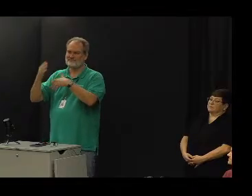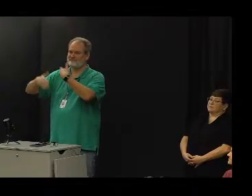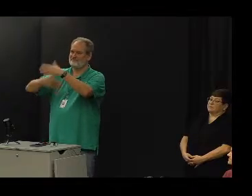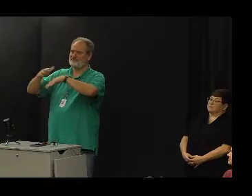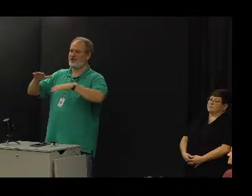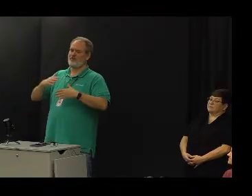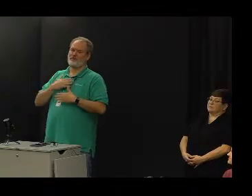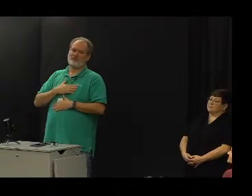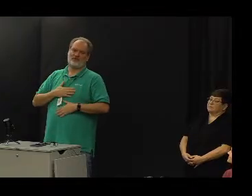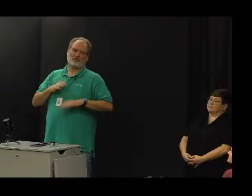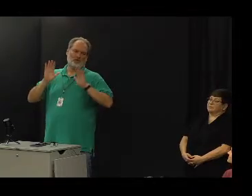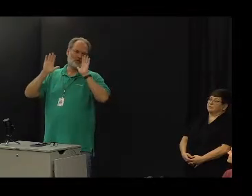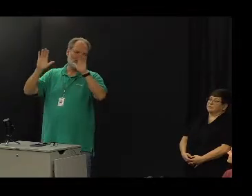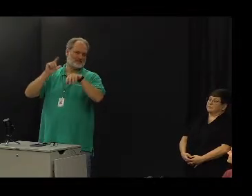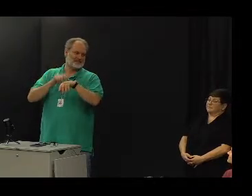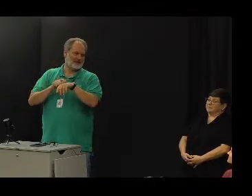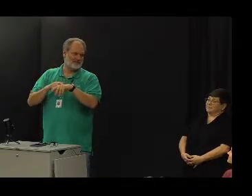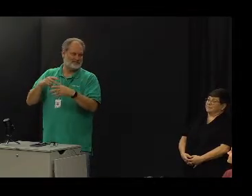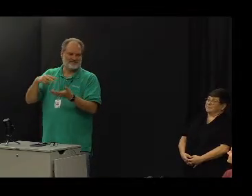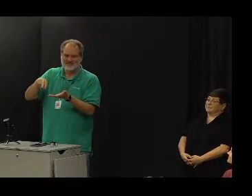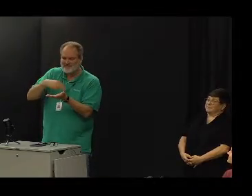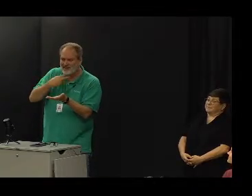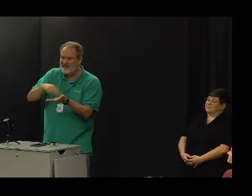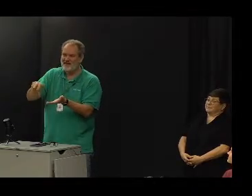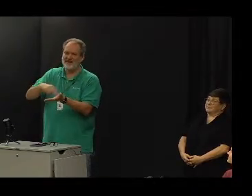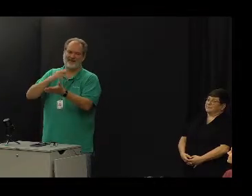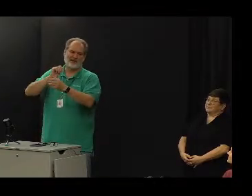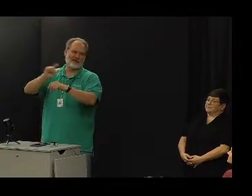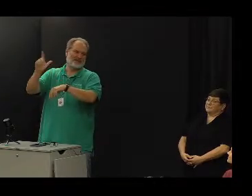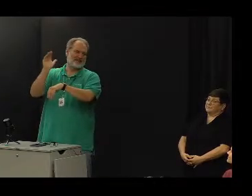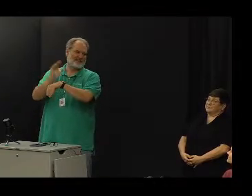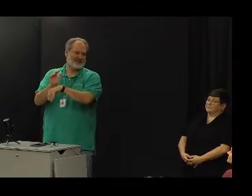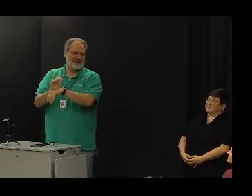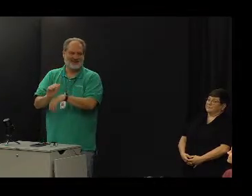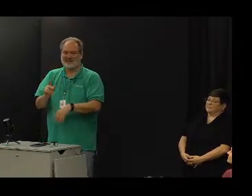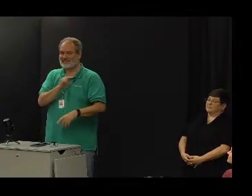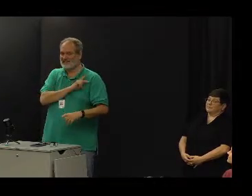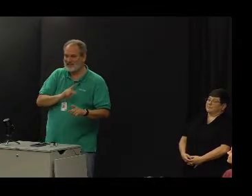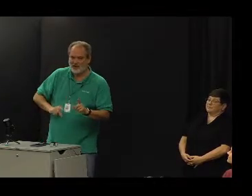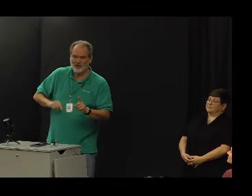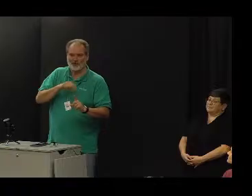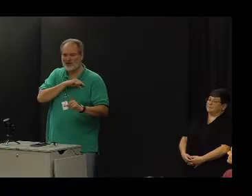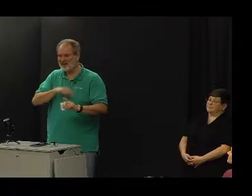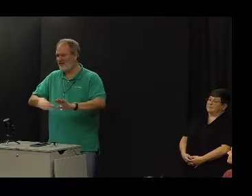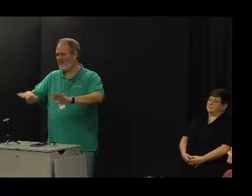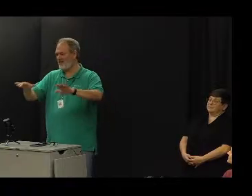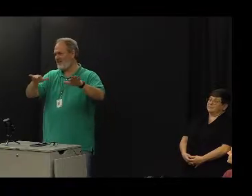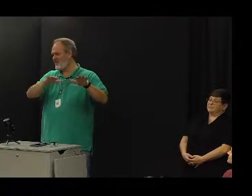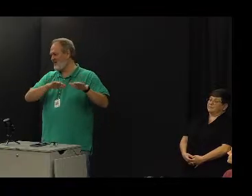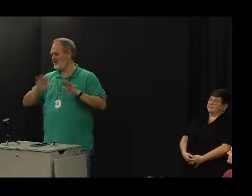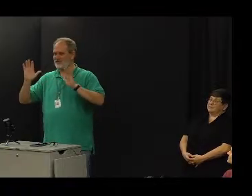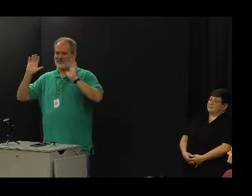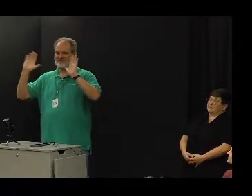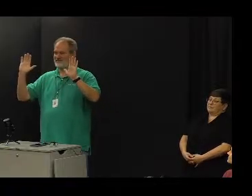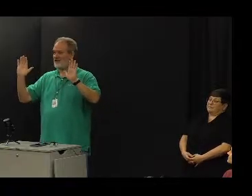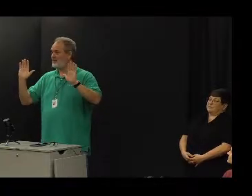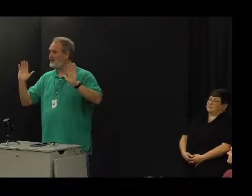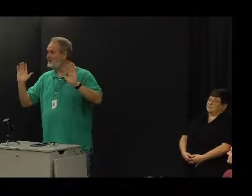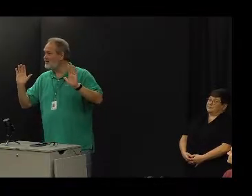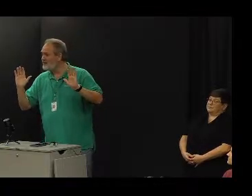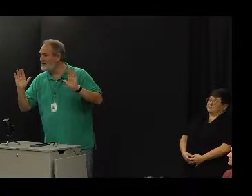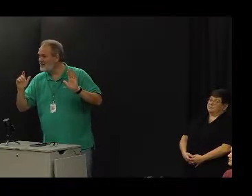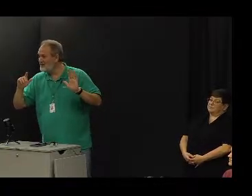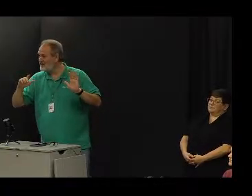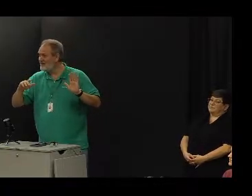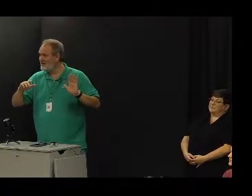that. Samantha was there and involved with that, and so we had a really, really nice time. And then, of course, we danced later that